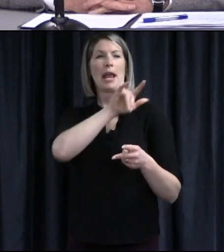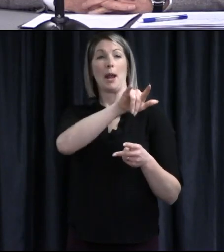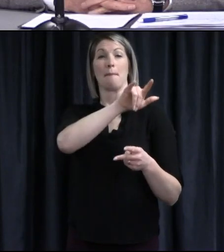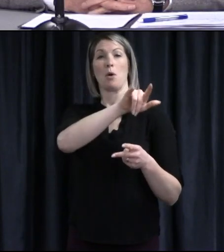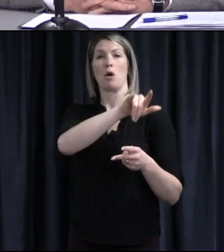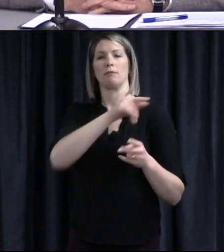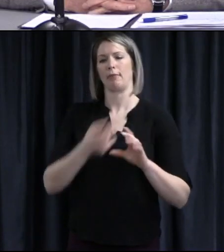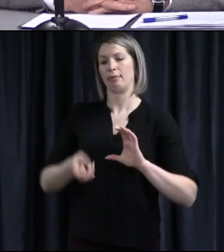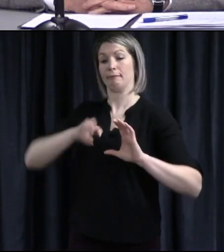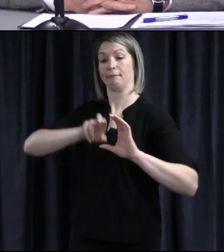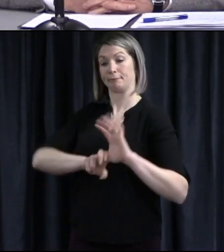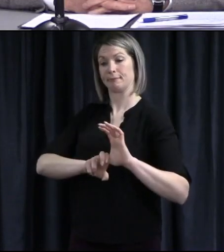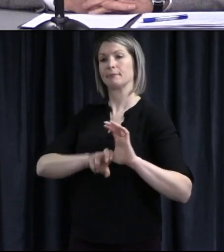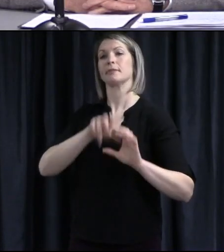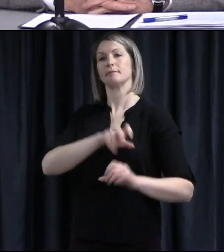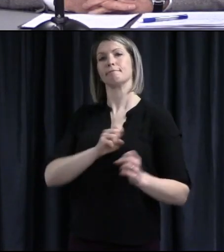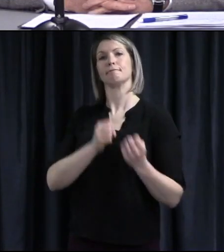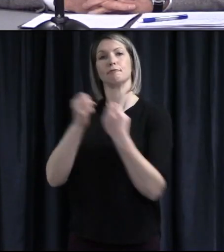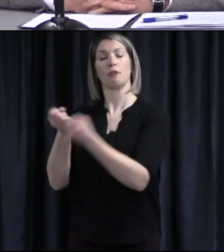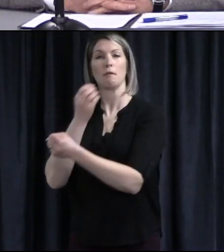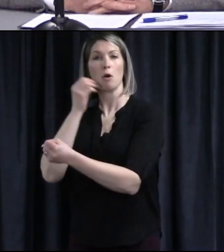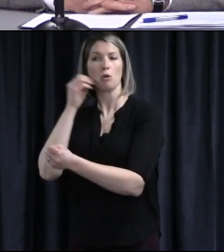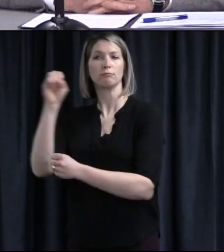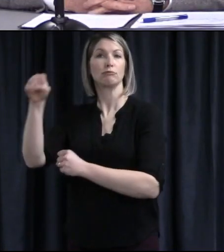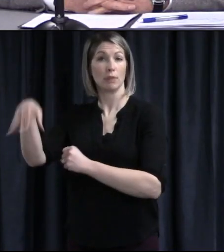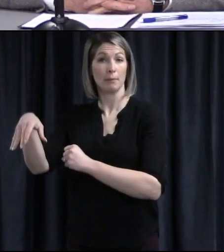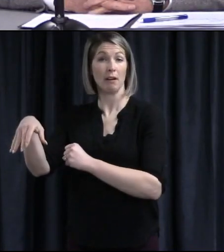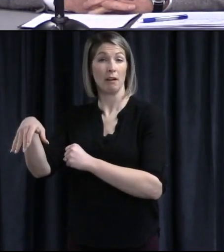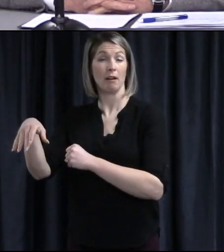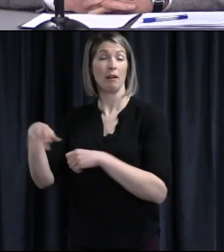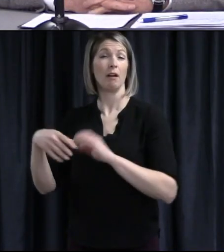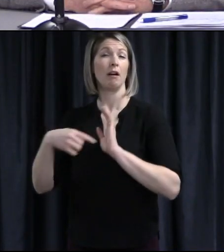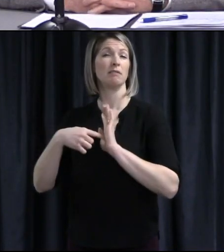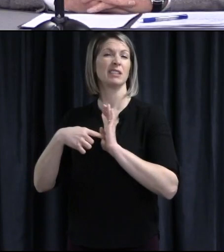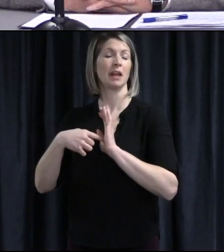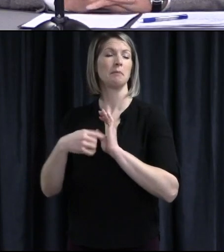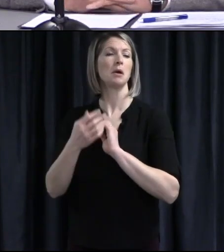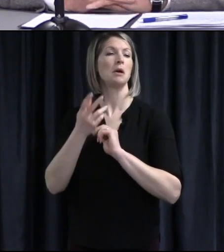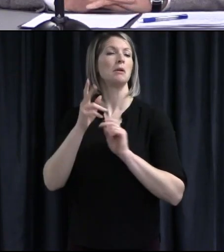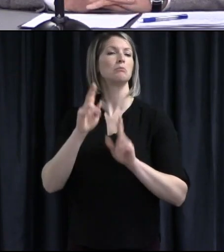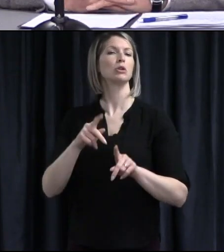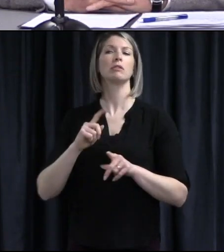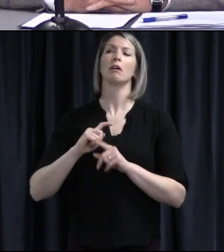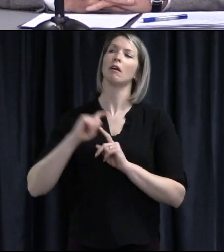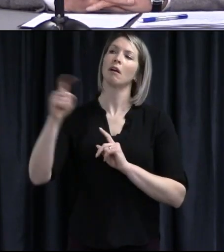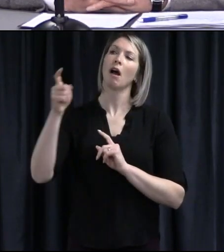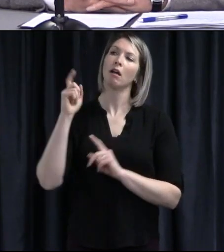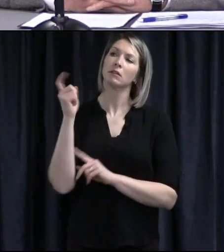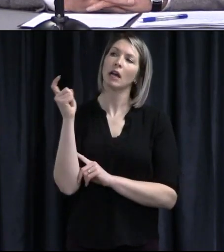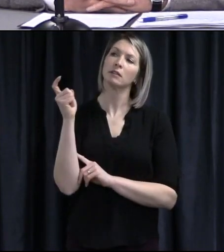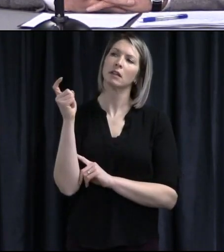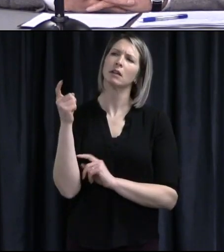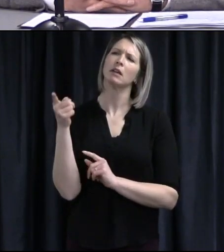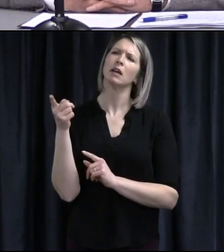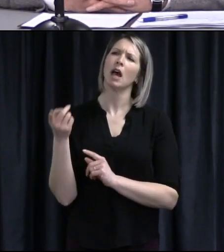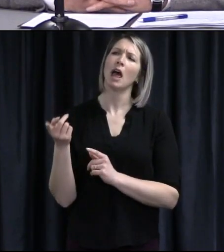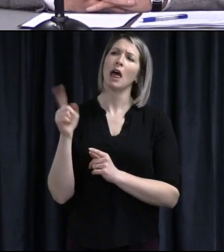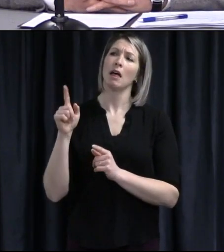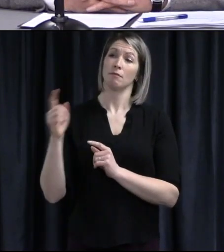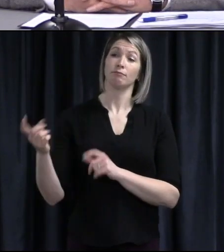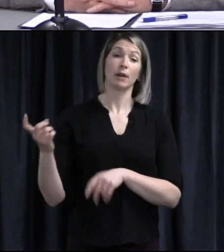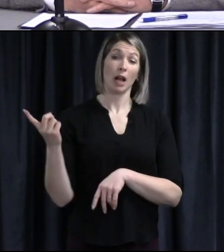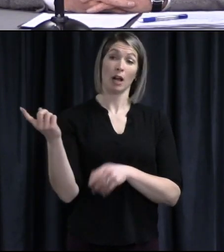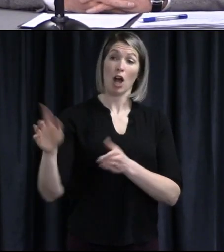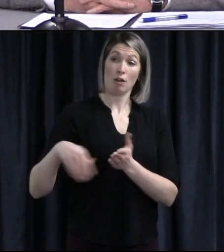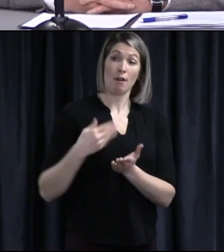population. Say, for example, somebody calling a taxi is wondering, well, has that taxi come from an airport? Did they have a